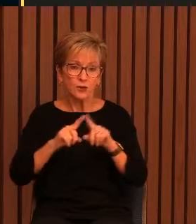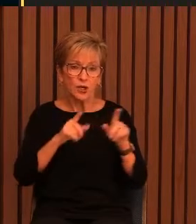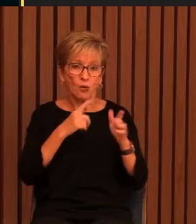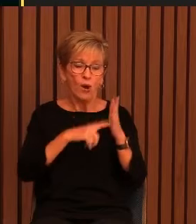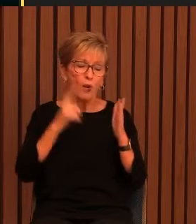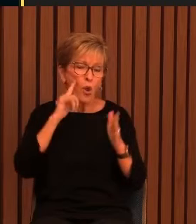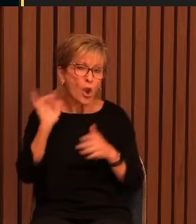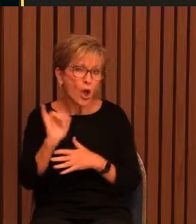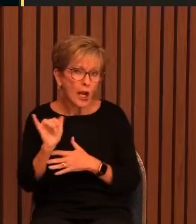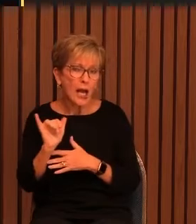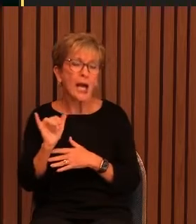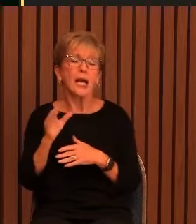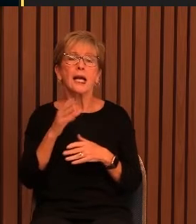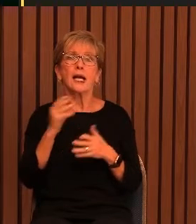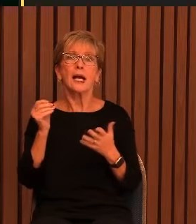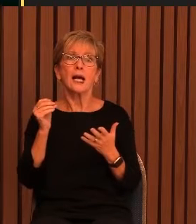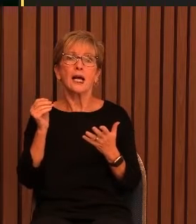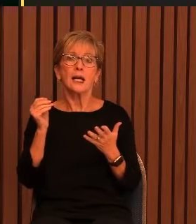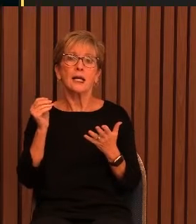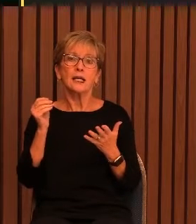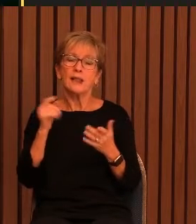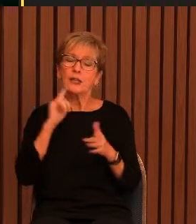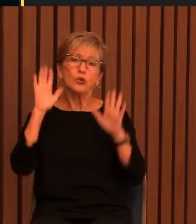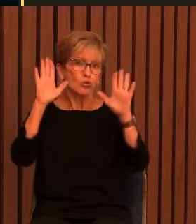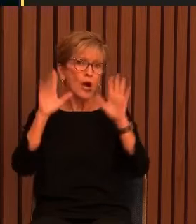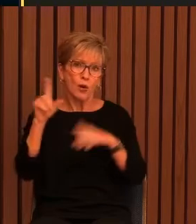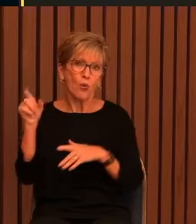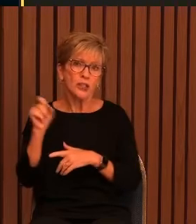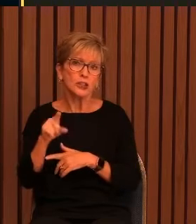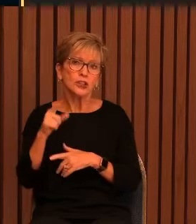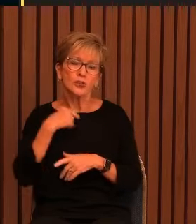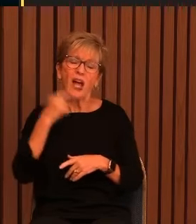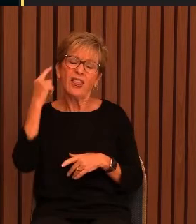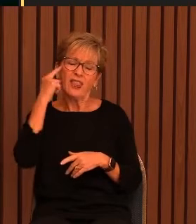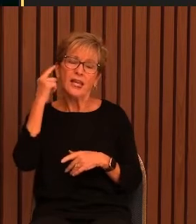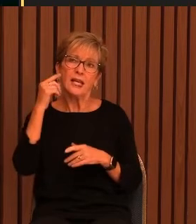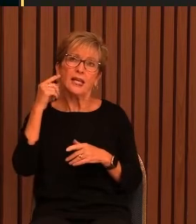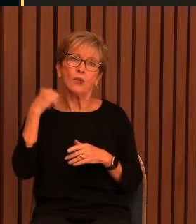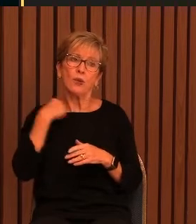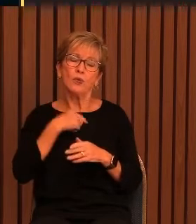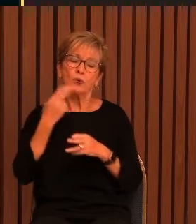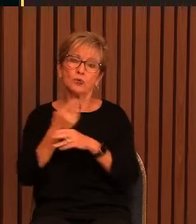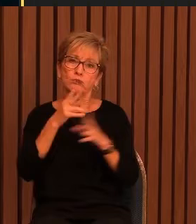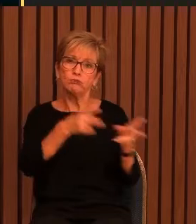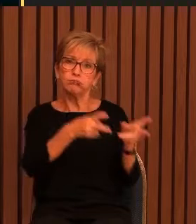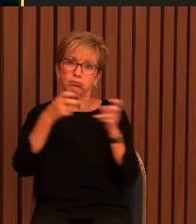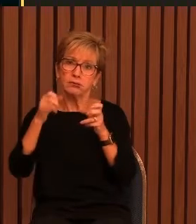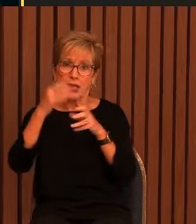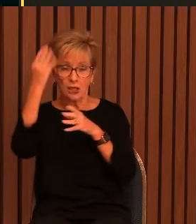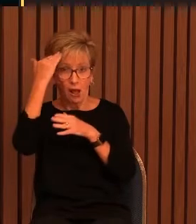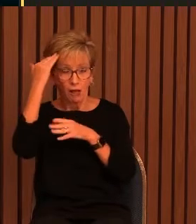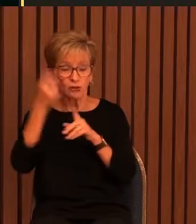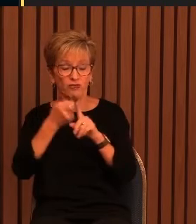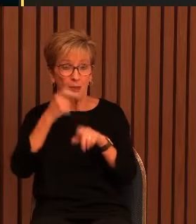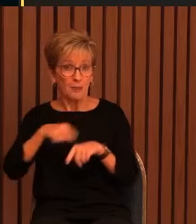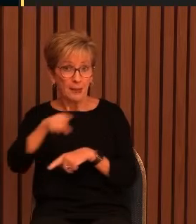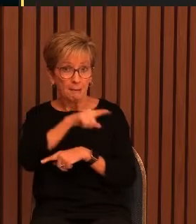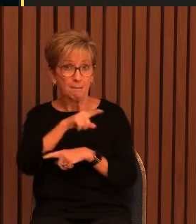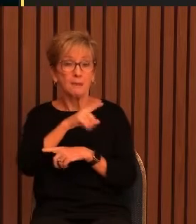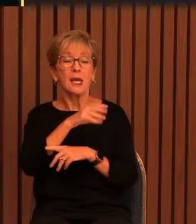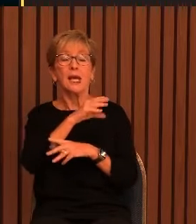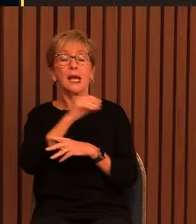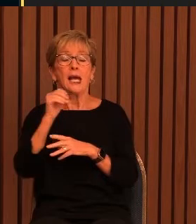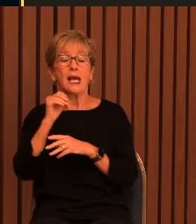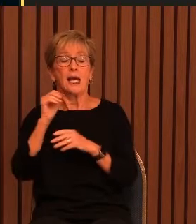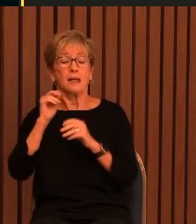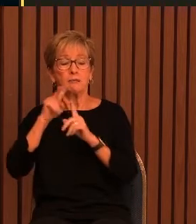like. And that's a great question. And so I think we will take the knowledge that we learned from them, work with Ron and Sim's